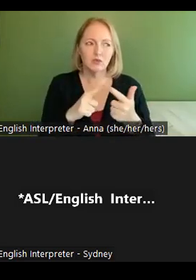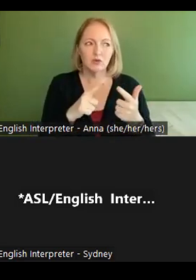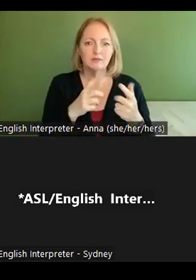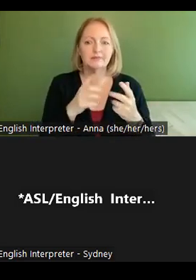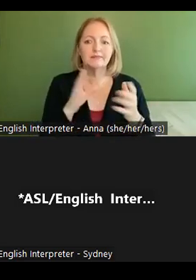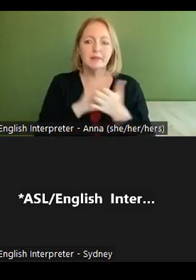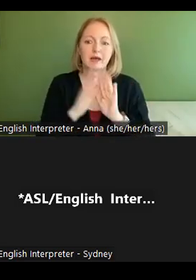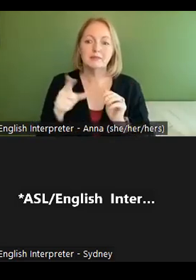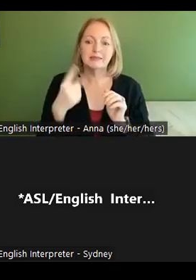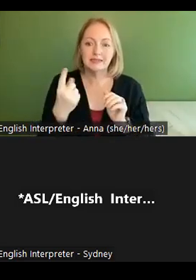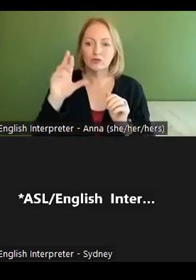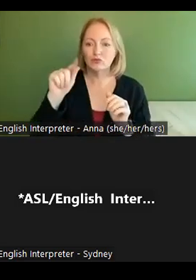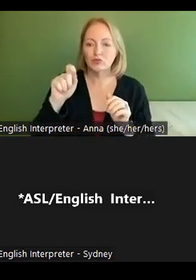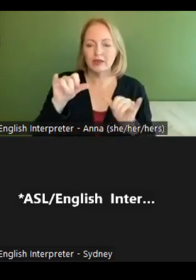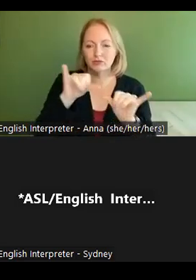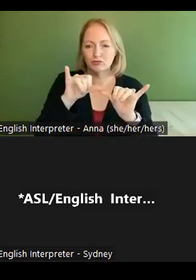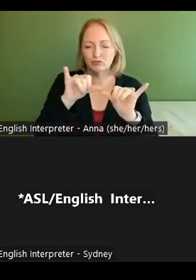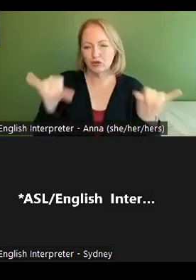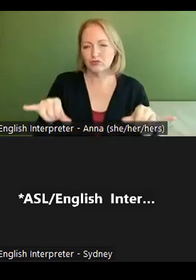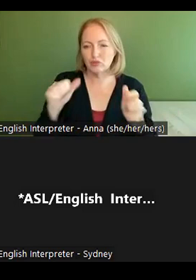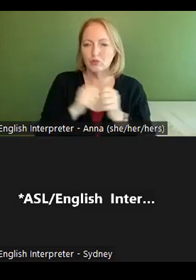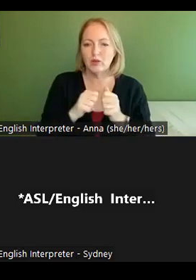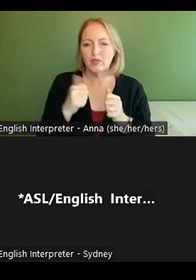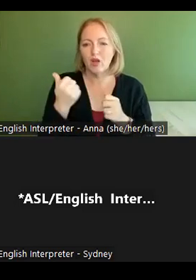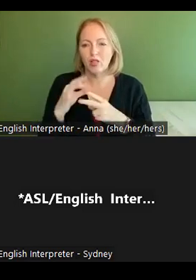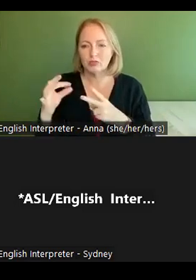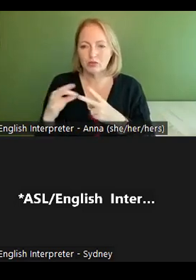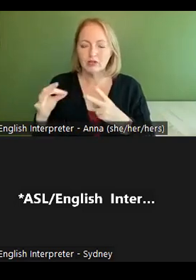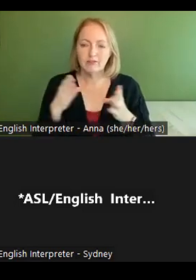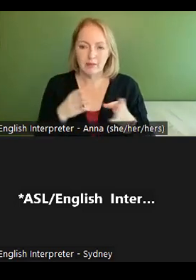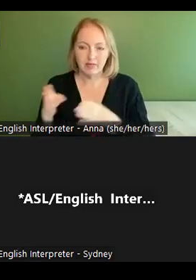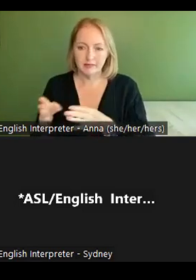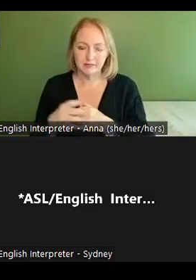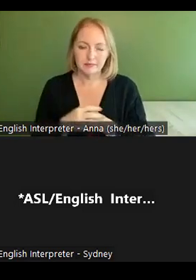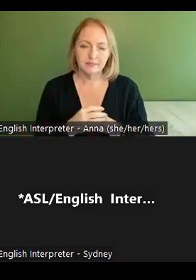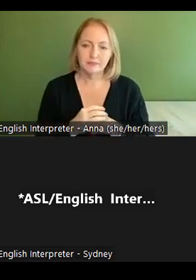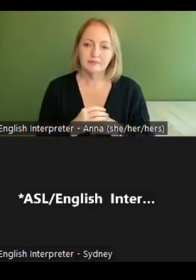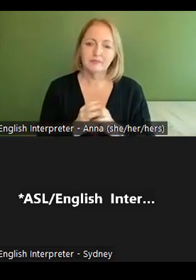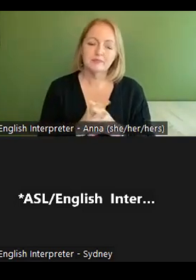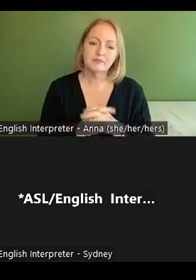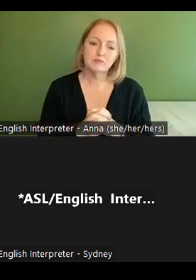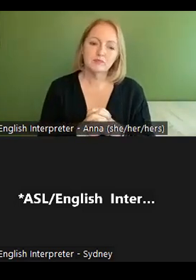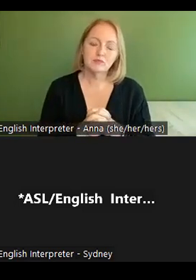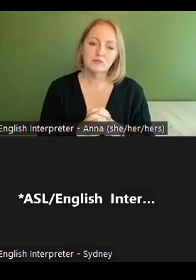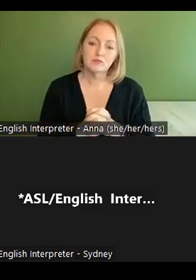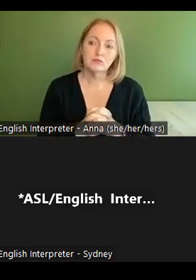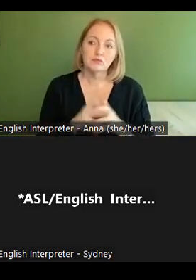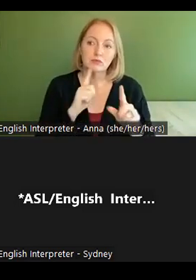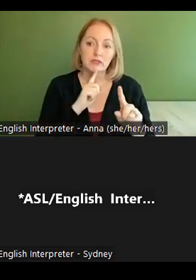single rate structure using an alternative methodology. In